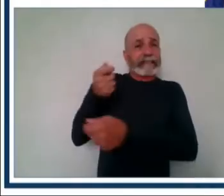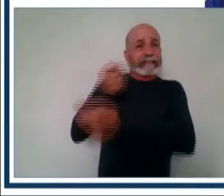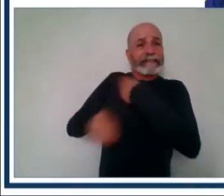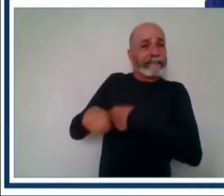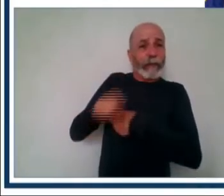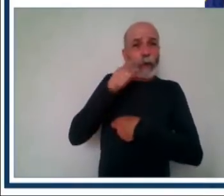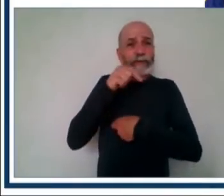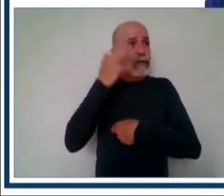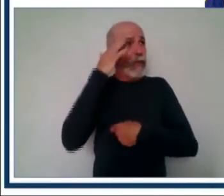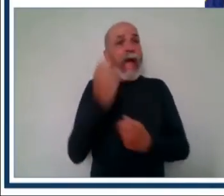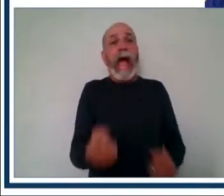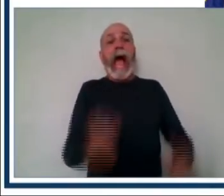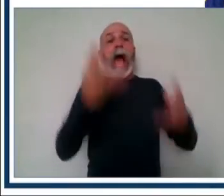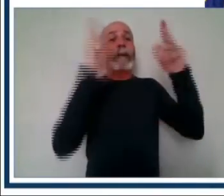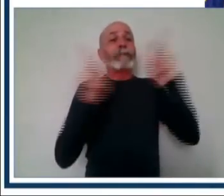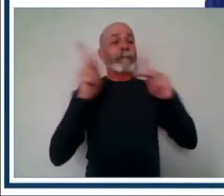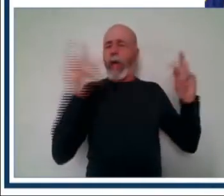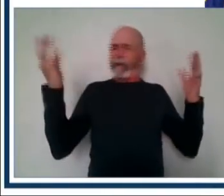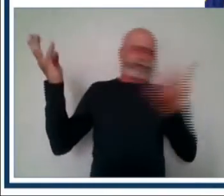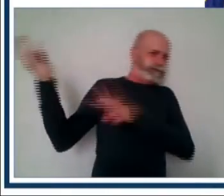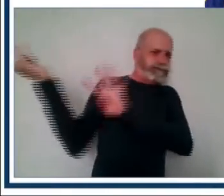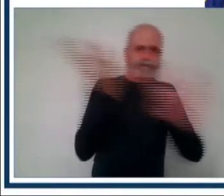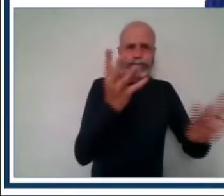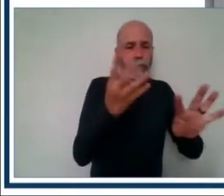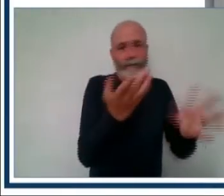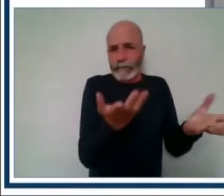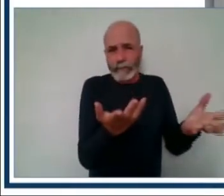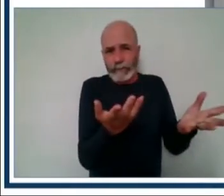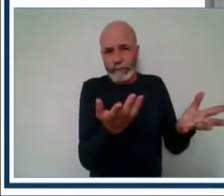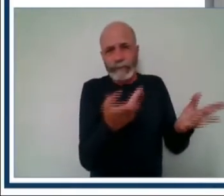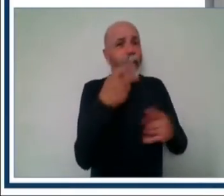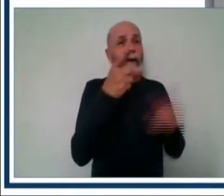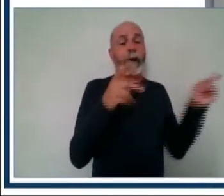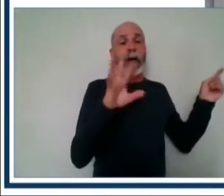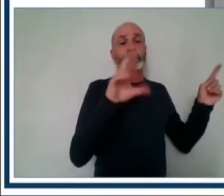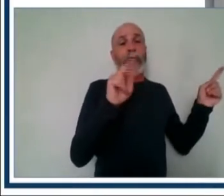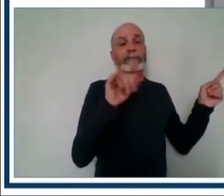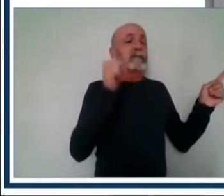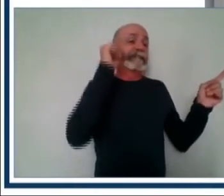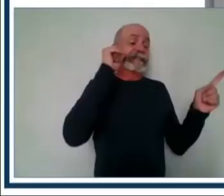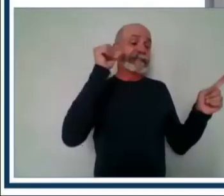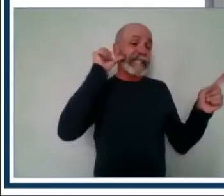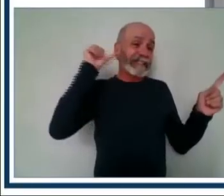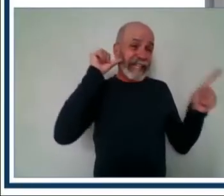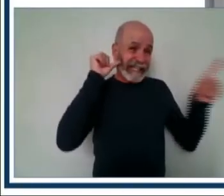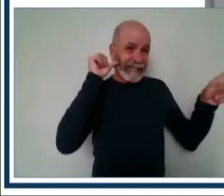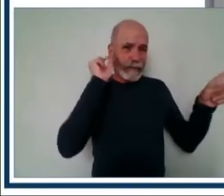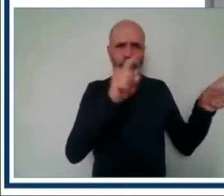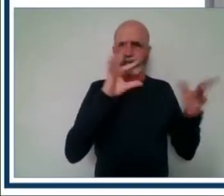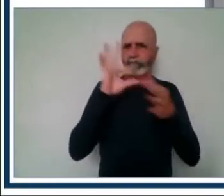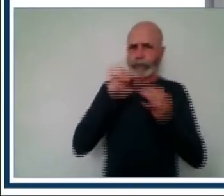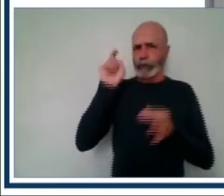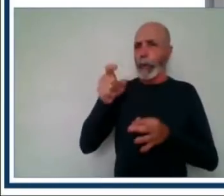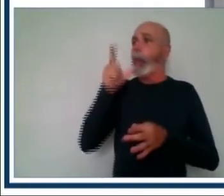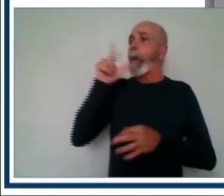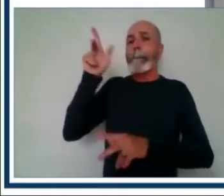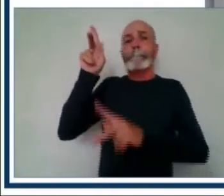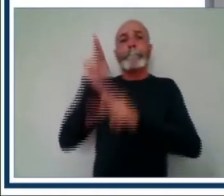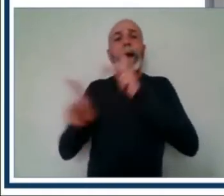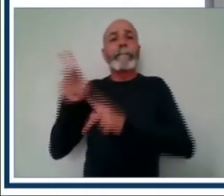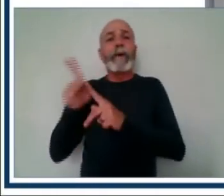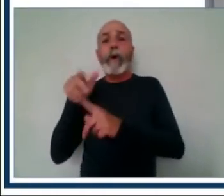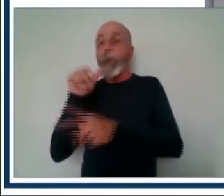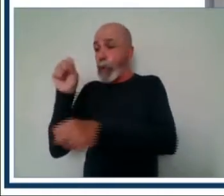was about a general statement to Nova Scotians that are working from home, that if they could choose to have their kids at